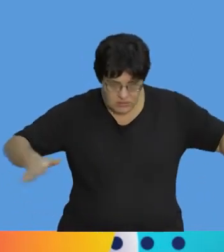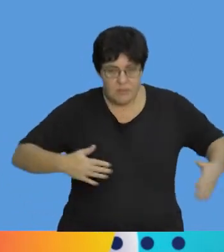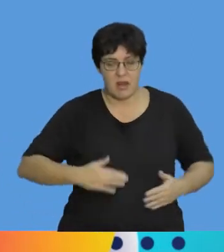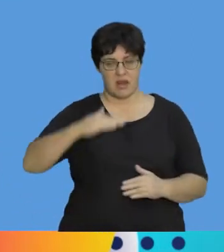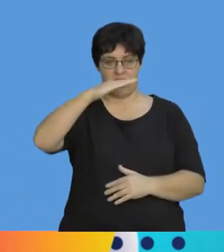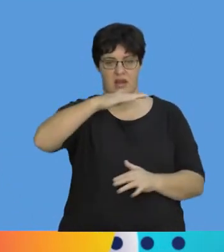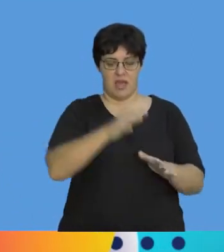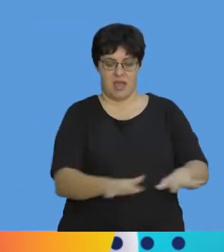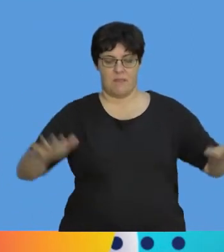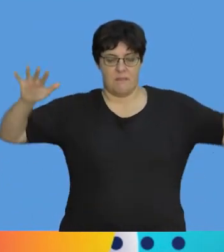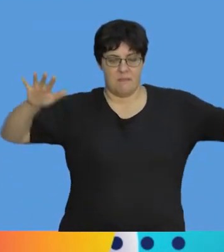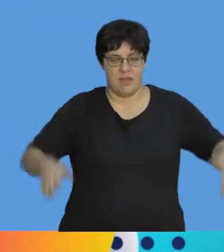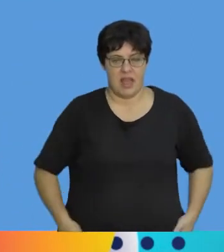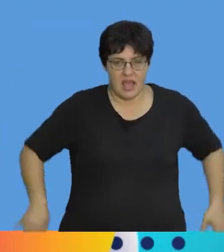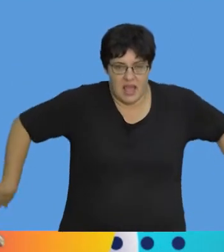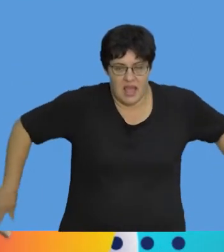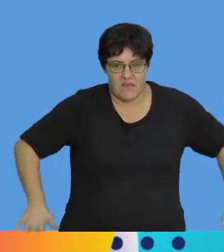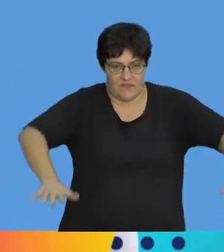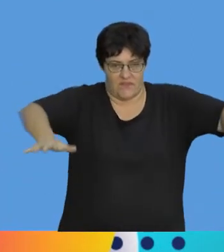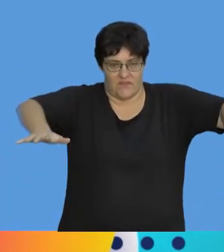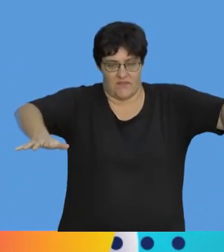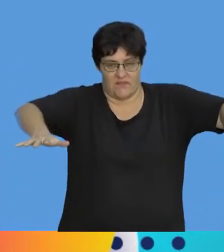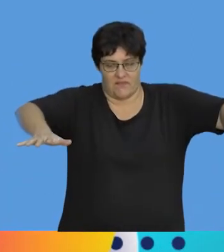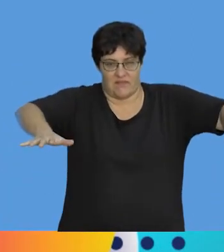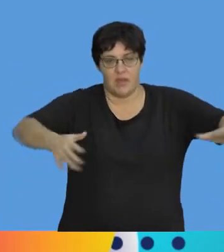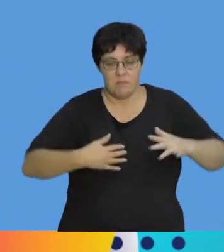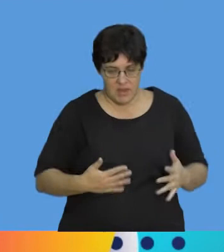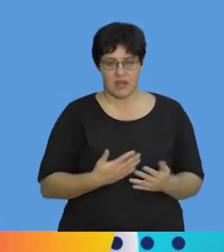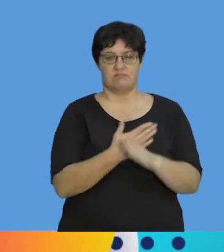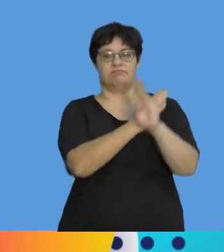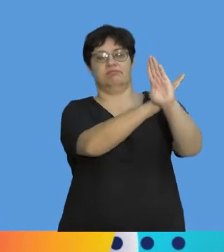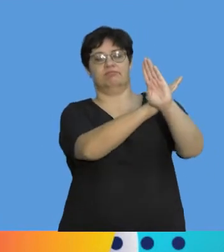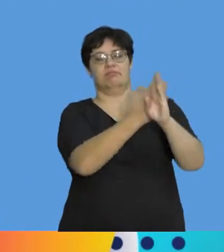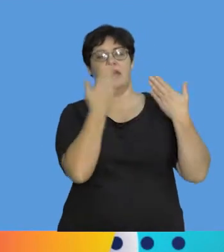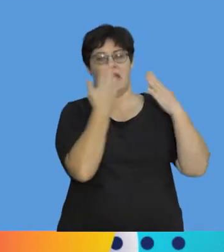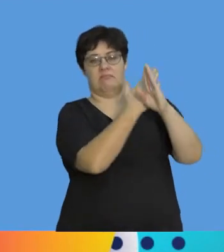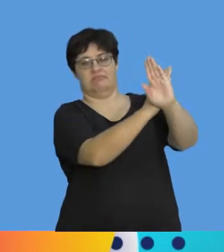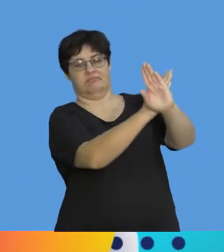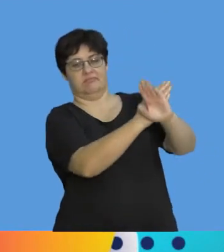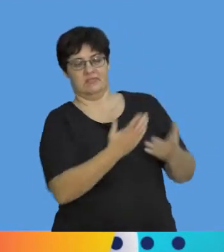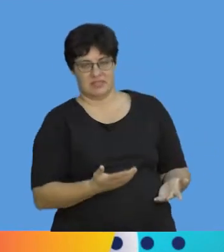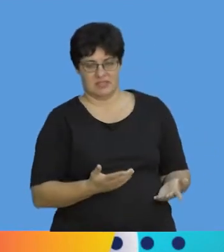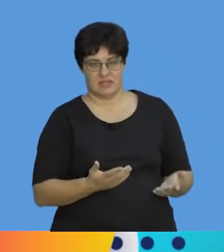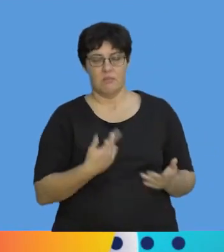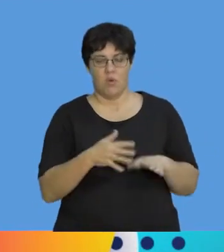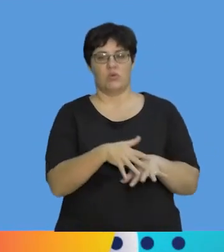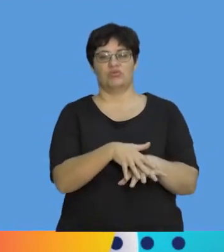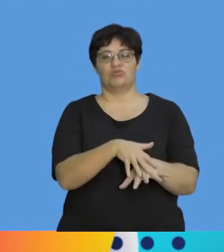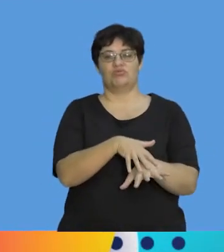flat, horizontal, and they put their hands out and their legs out, and that creates more air resistance.